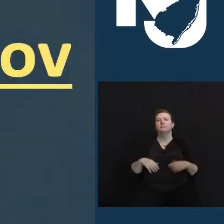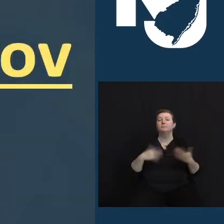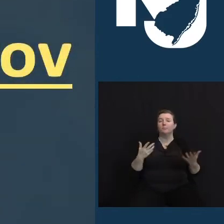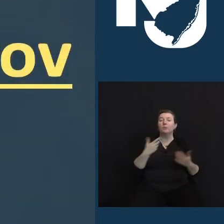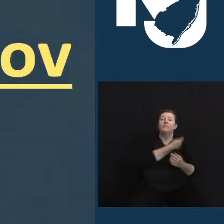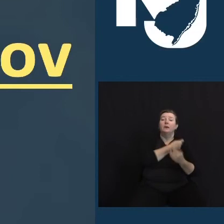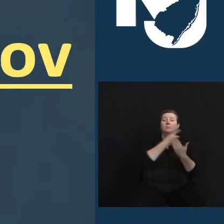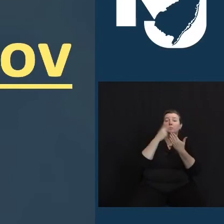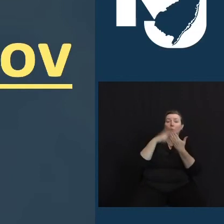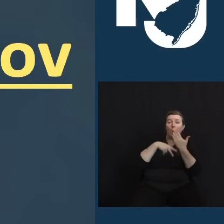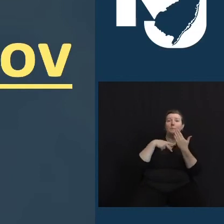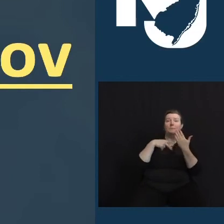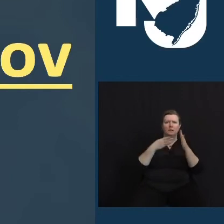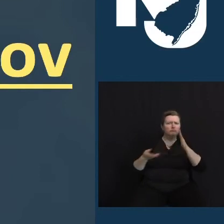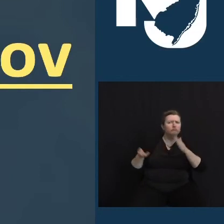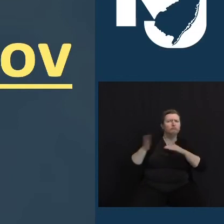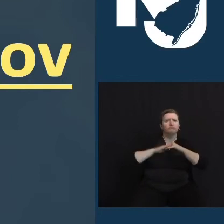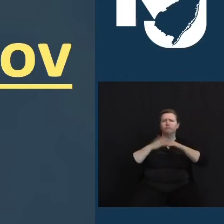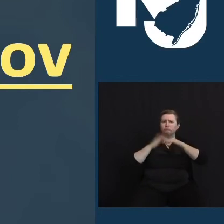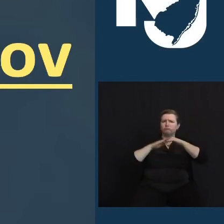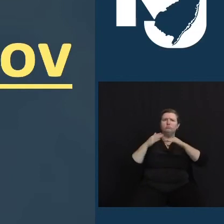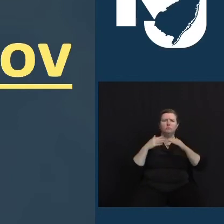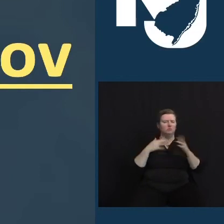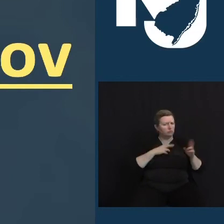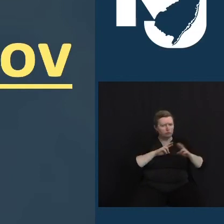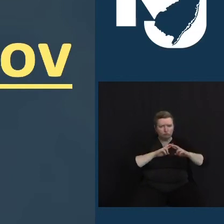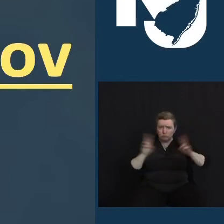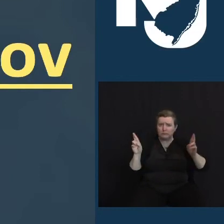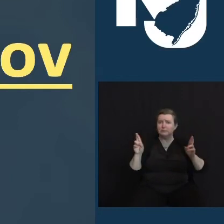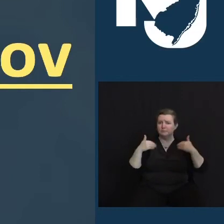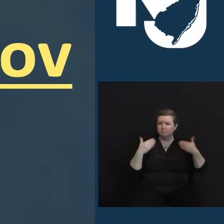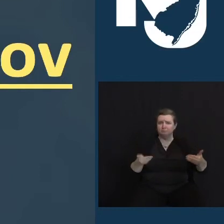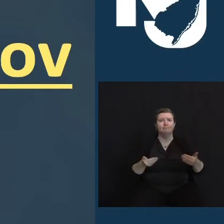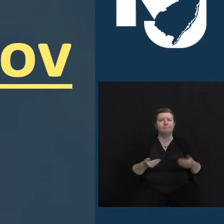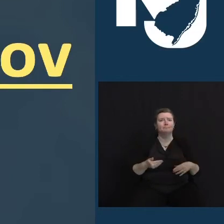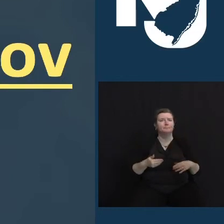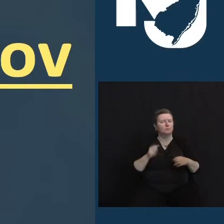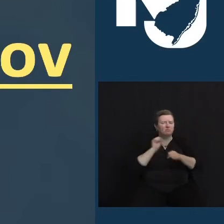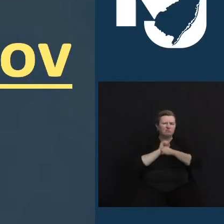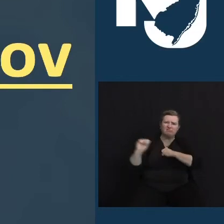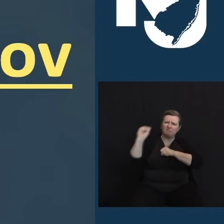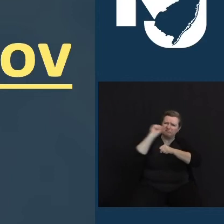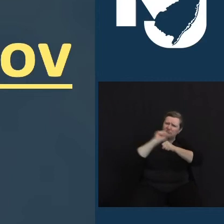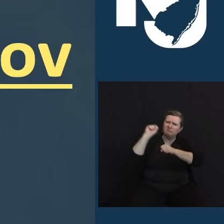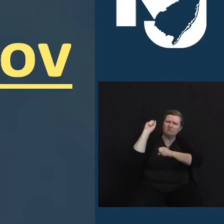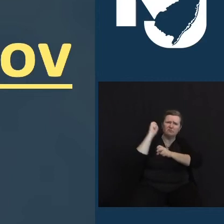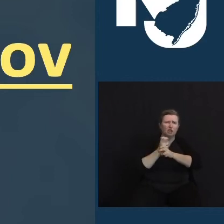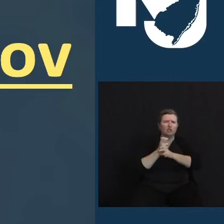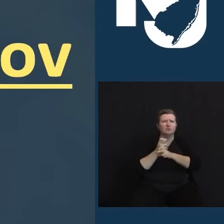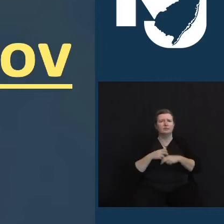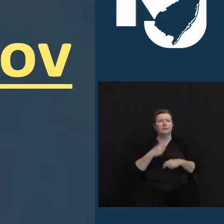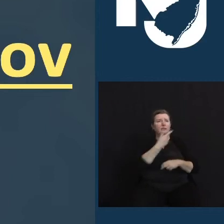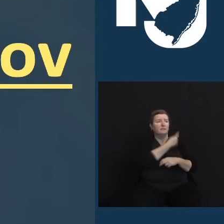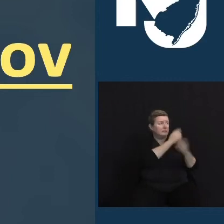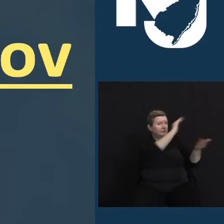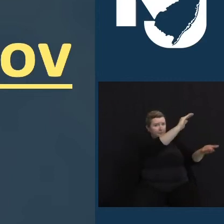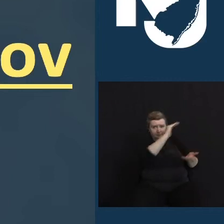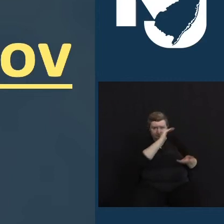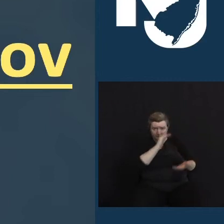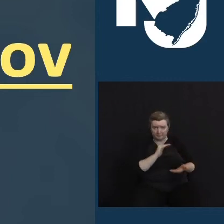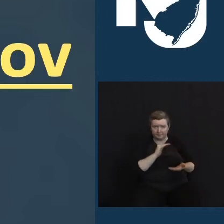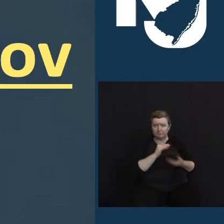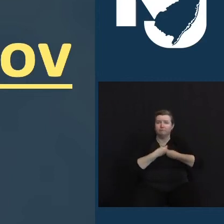and is prepared for this task. We are working diligently to ensure that the vaccines we have received are distributed equitably to where they need to